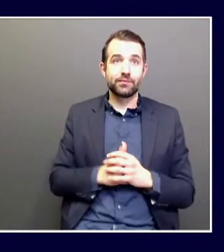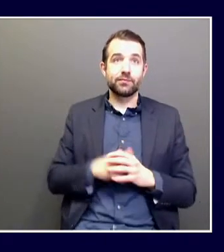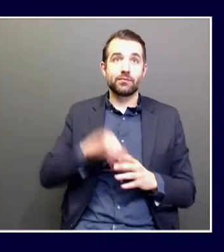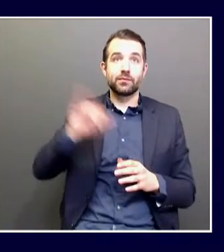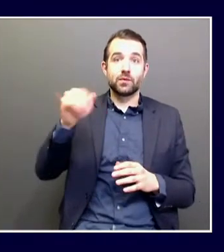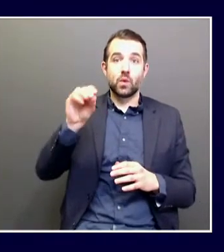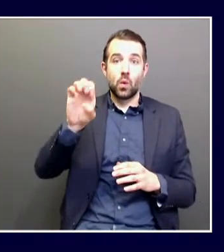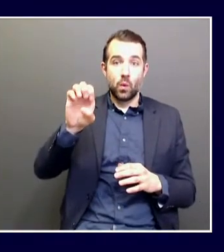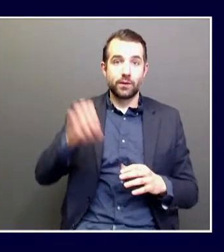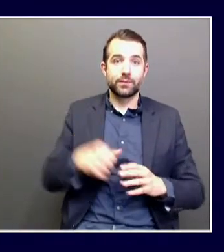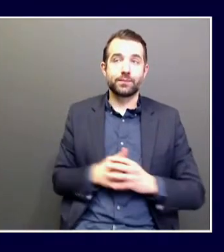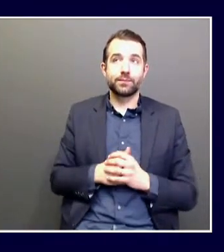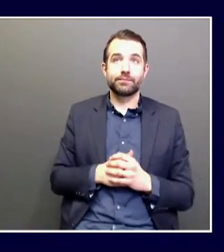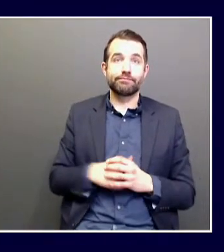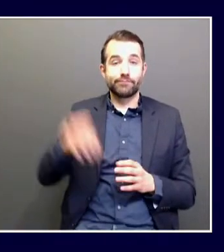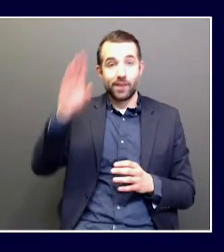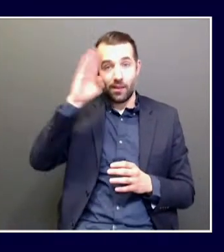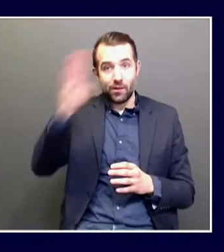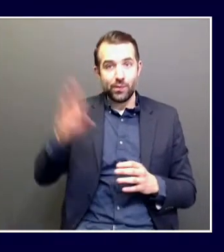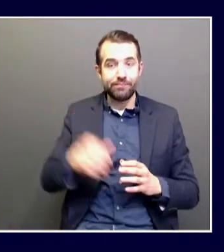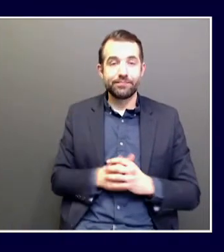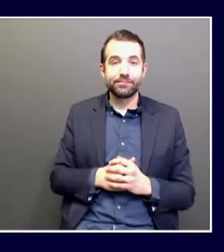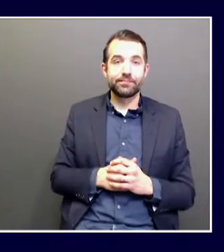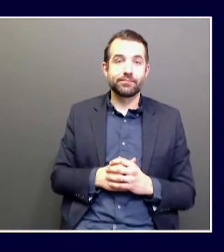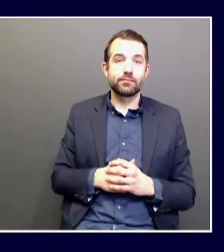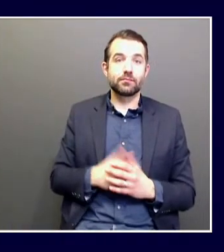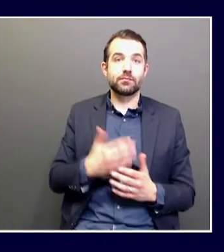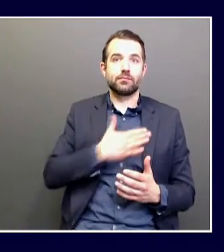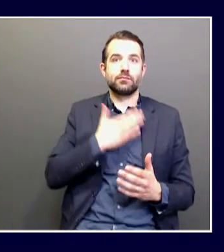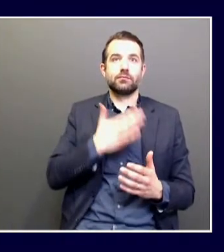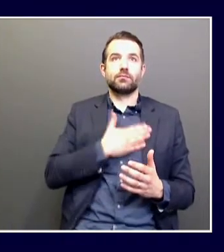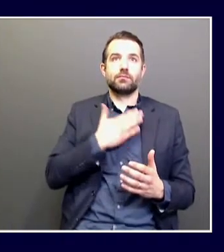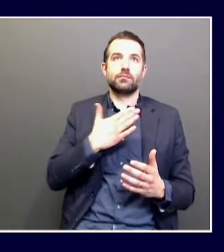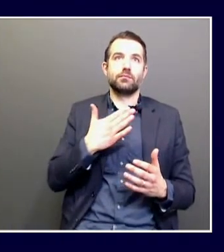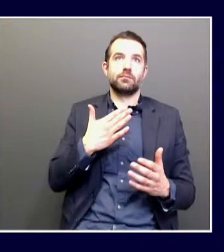Yes. Hello. Happy aspirational new year.